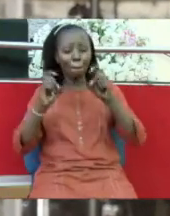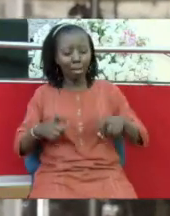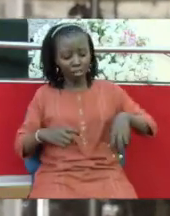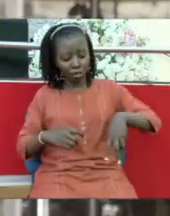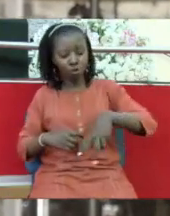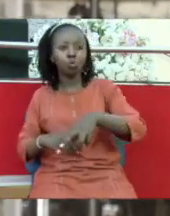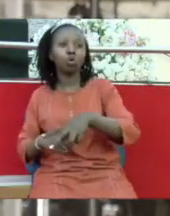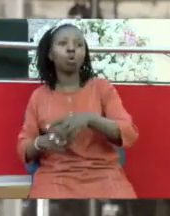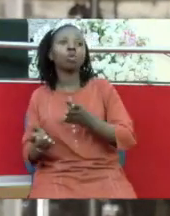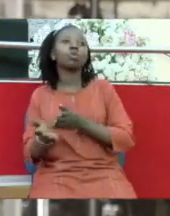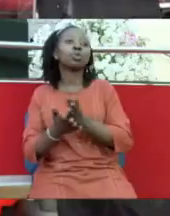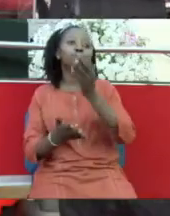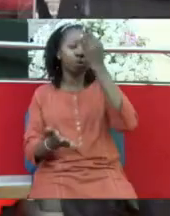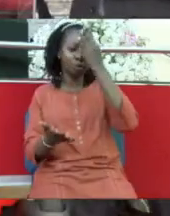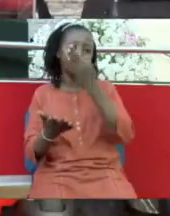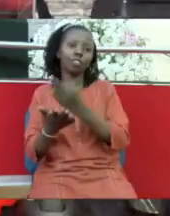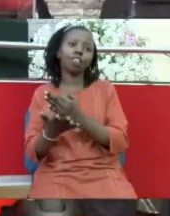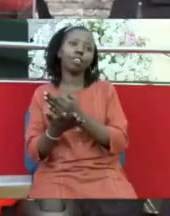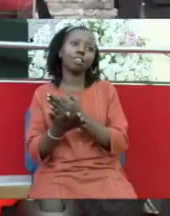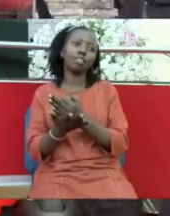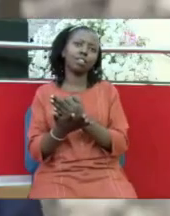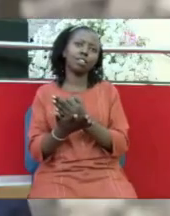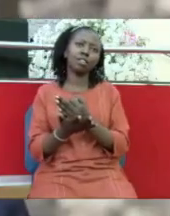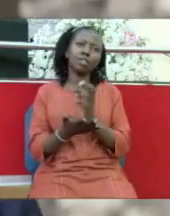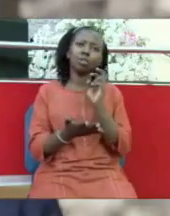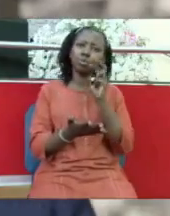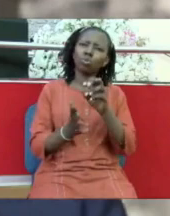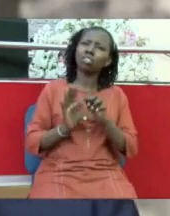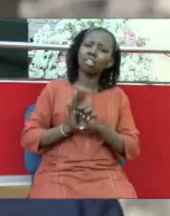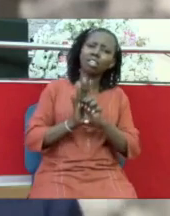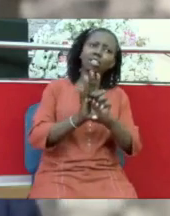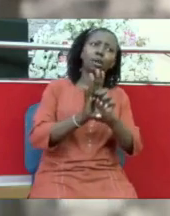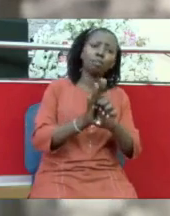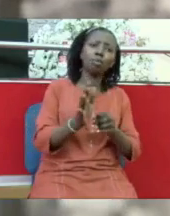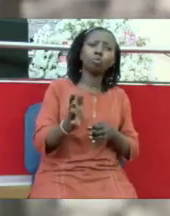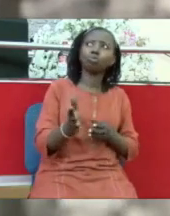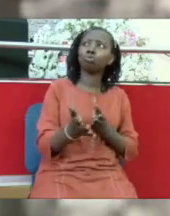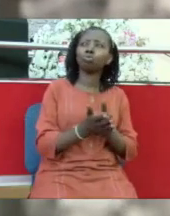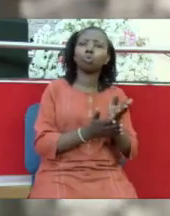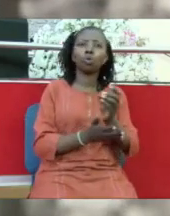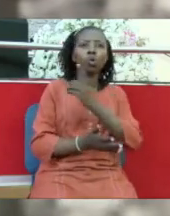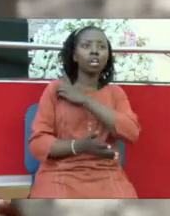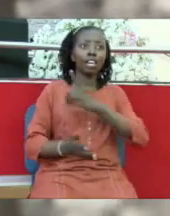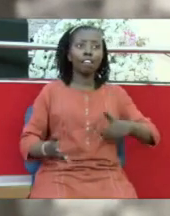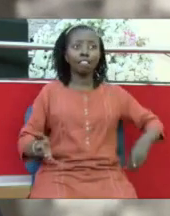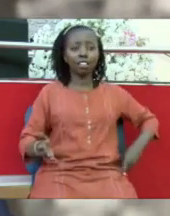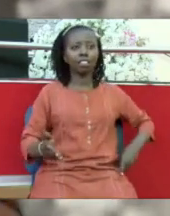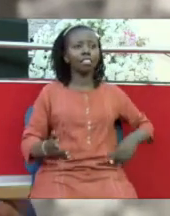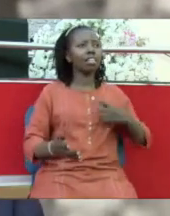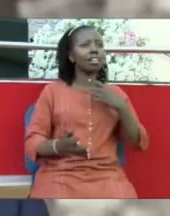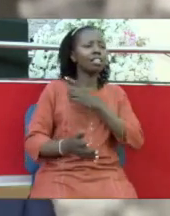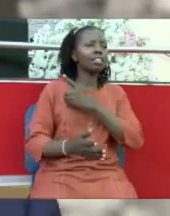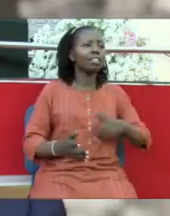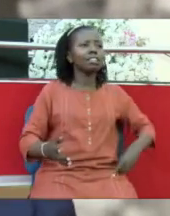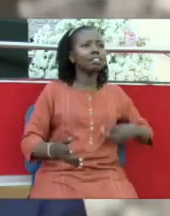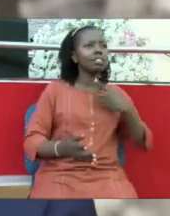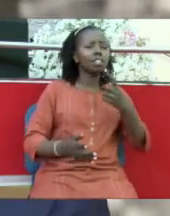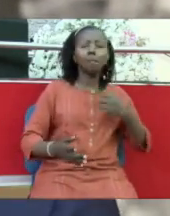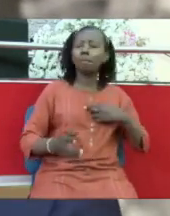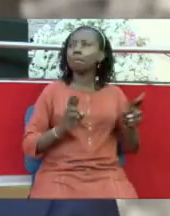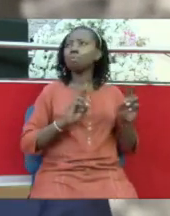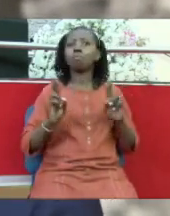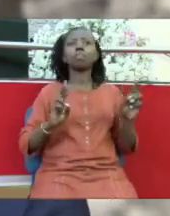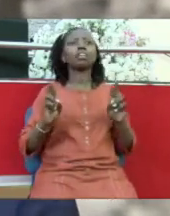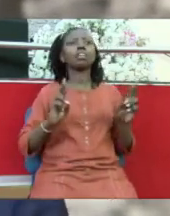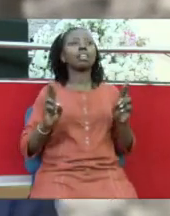faith. We see a very simple example in David. David said, I am ready and